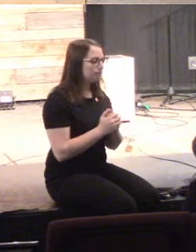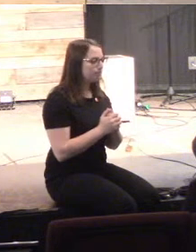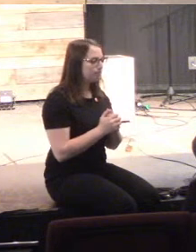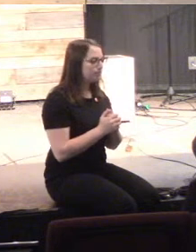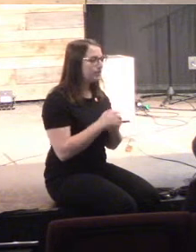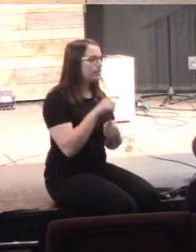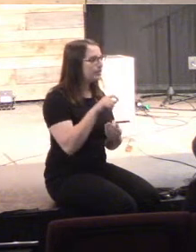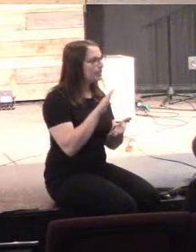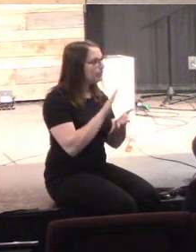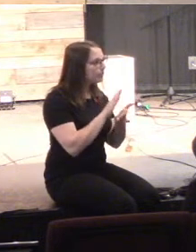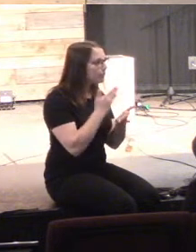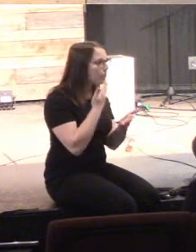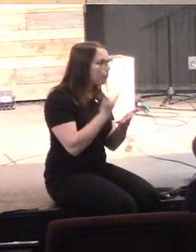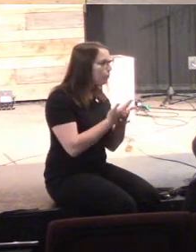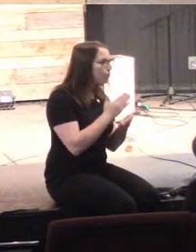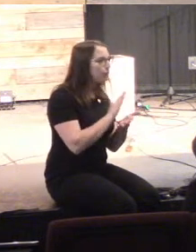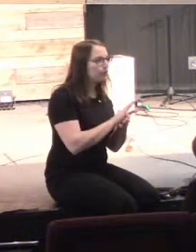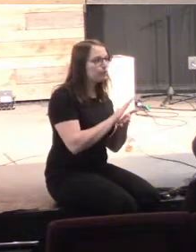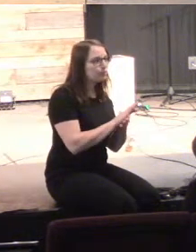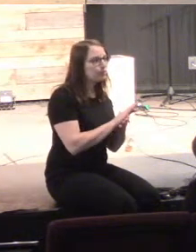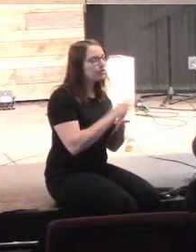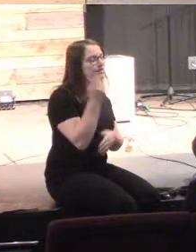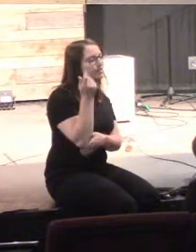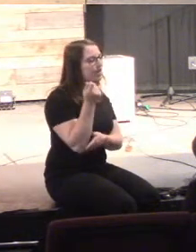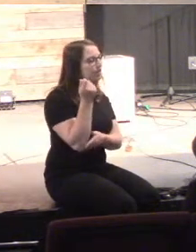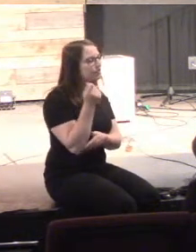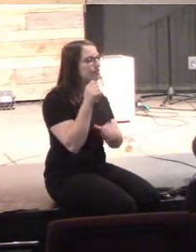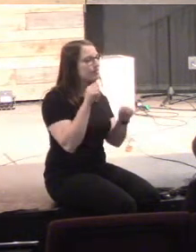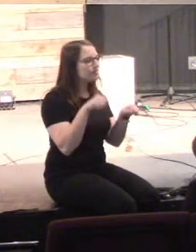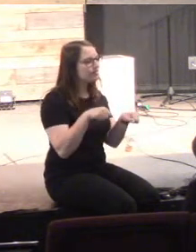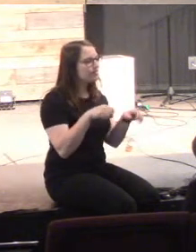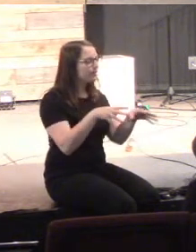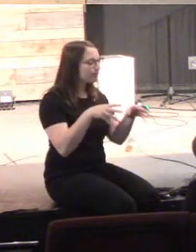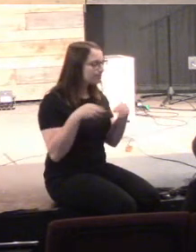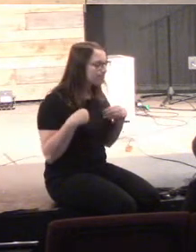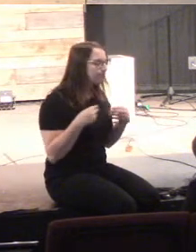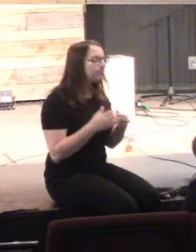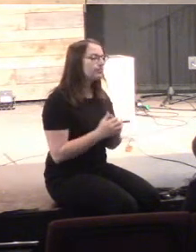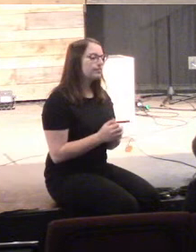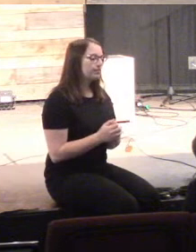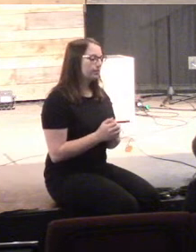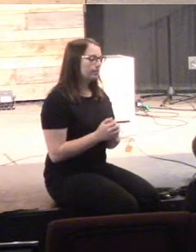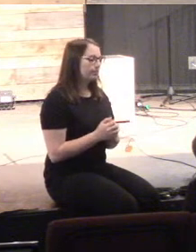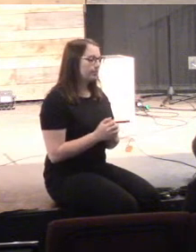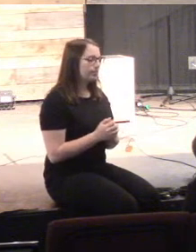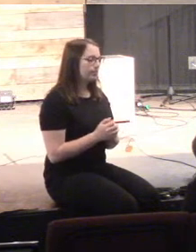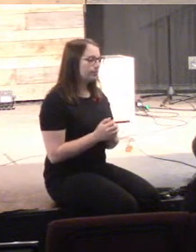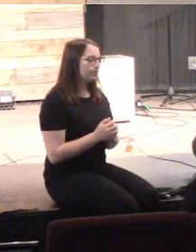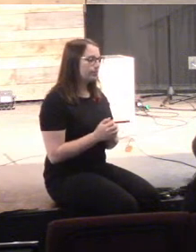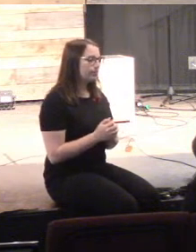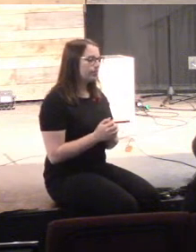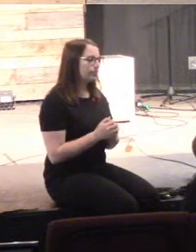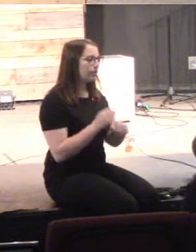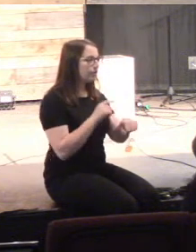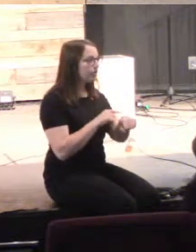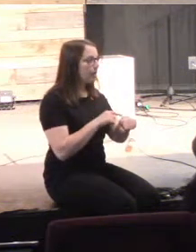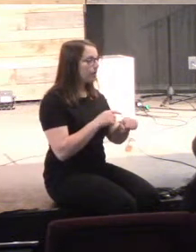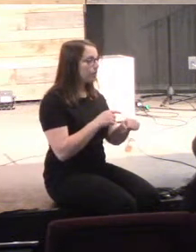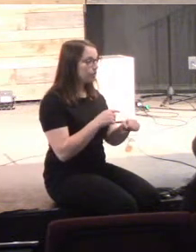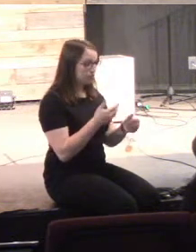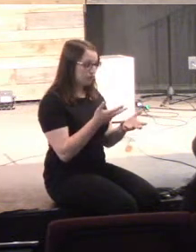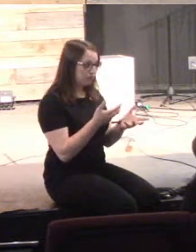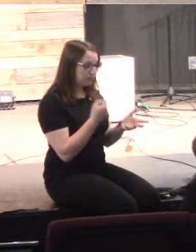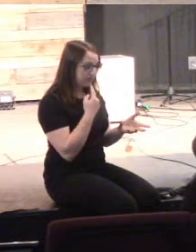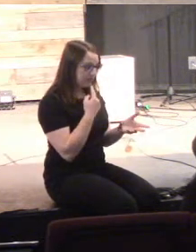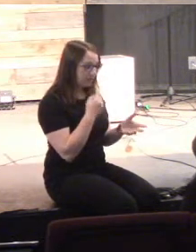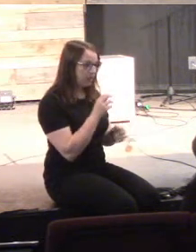the if there's scholarships he can get, whatever. And there's times when you want to say, okay, this is on you,